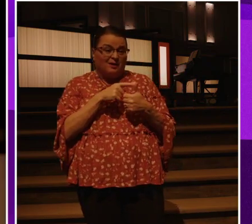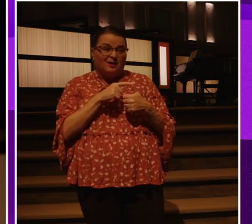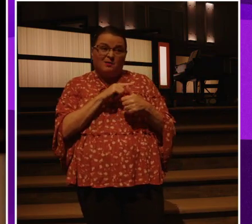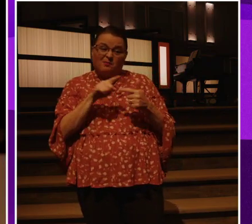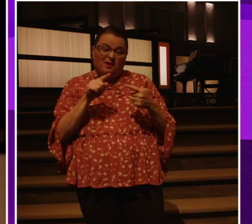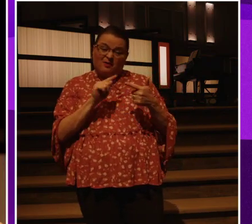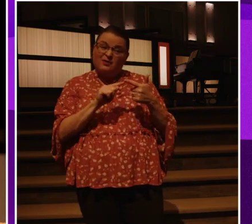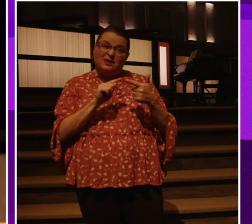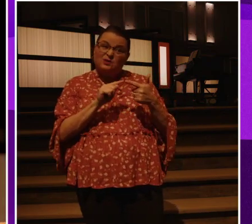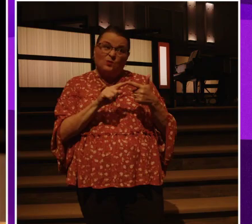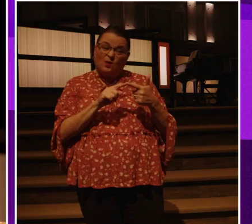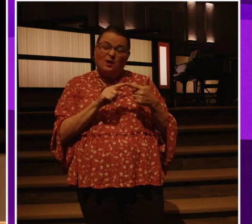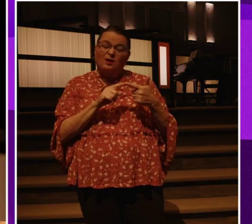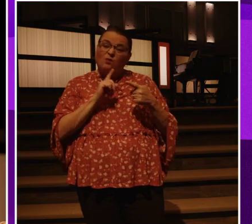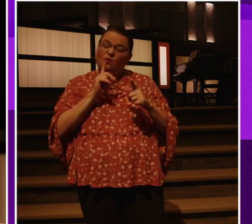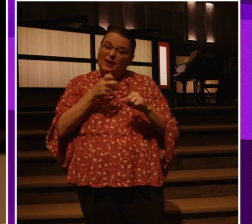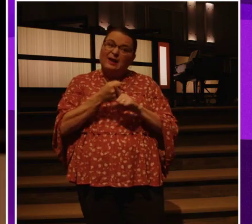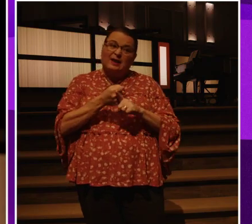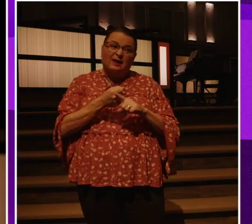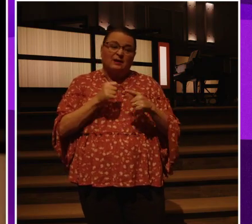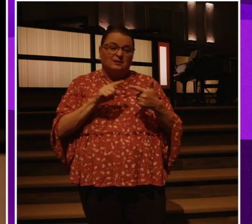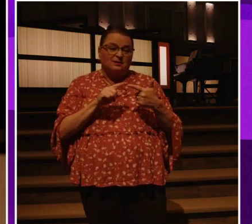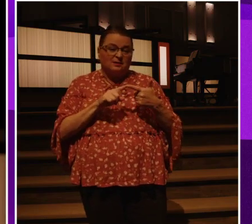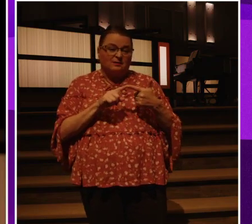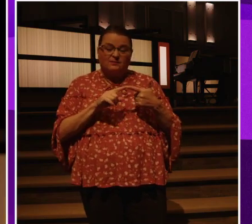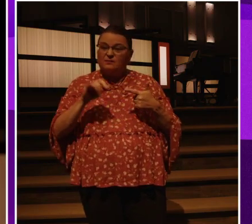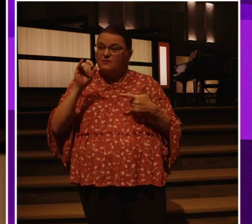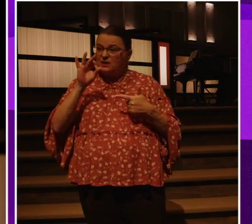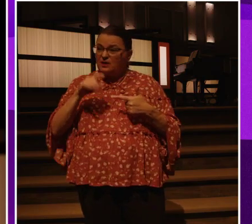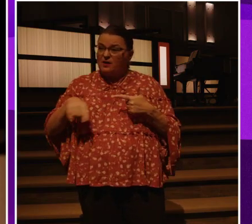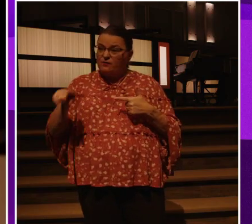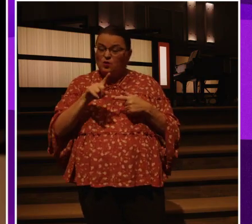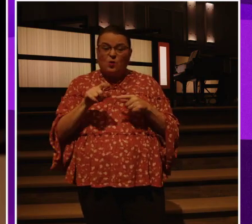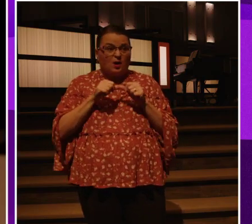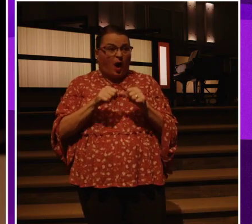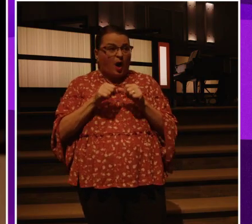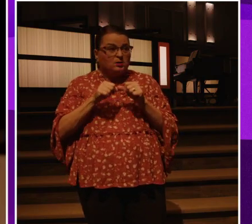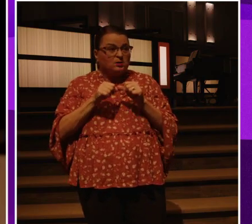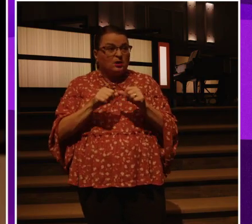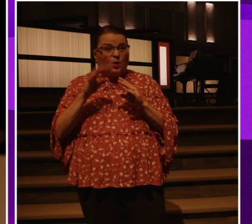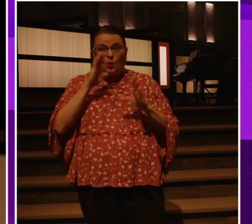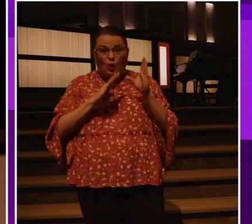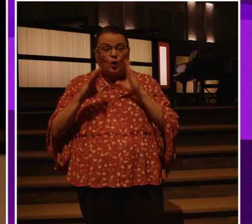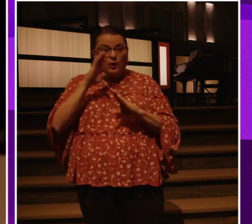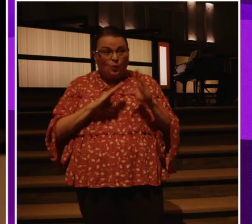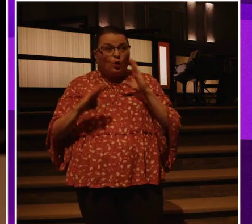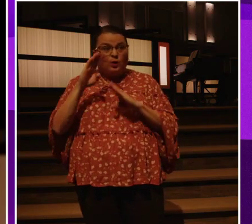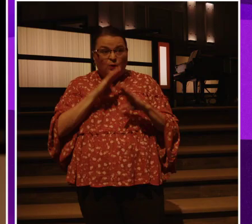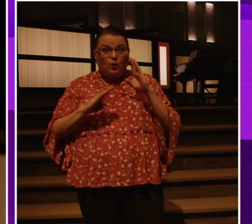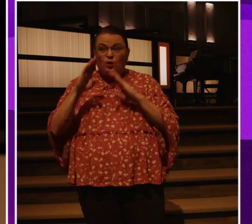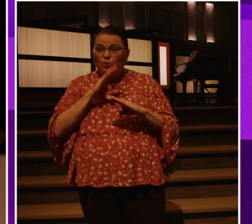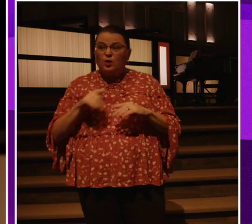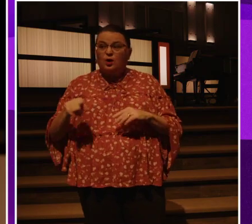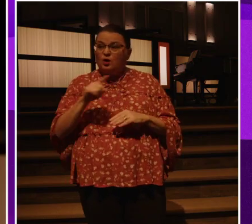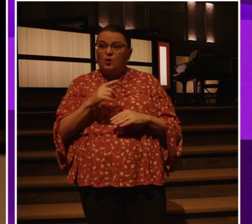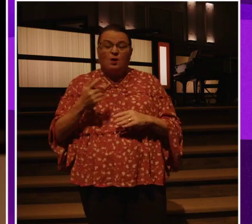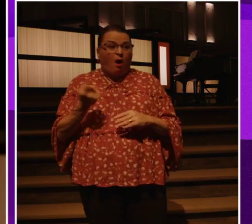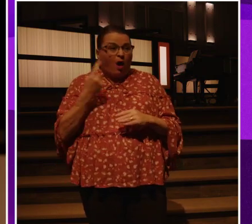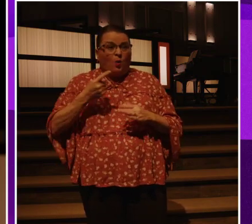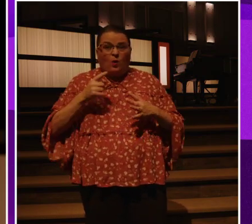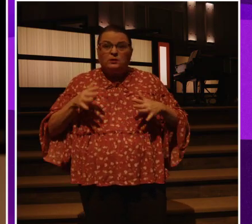nail home in my opinion. If you're a constant worrier, if you're filled with